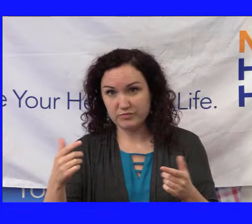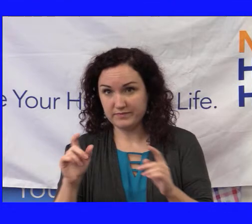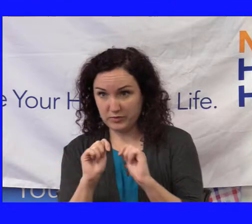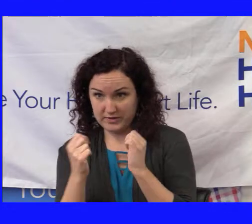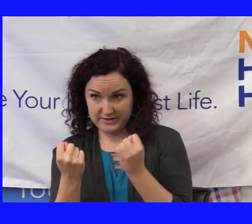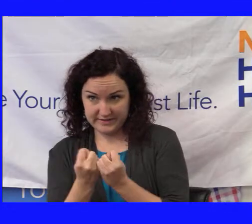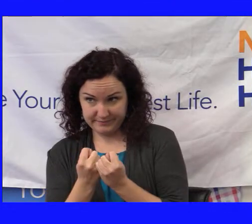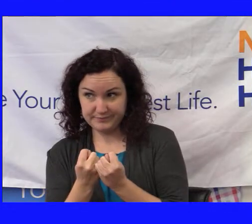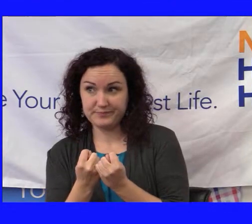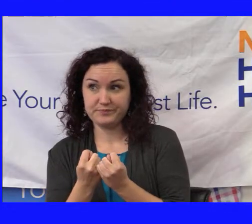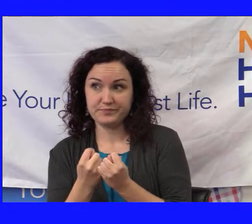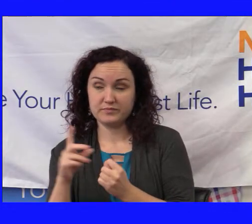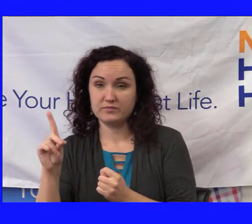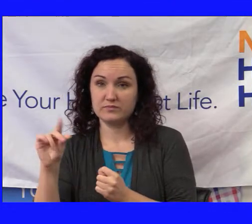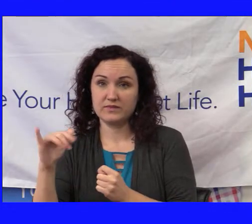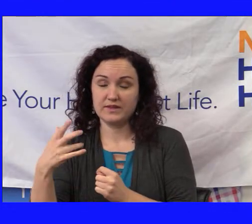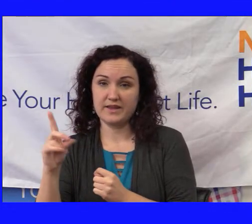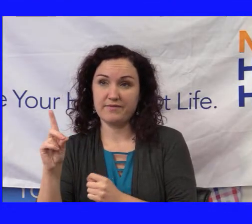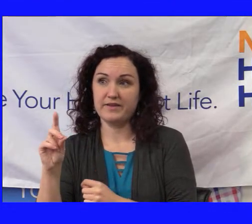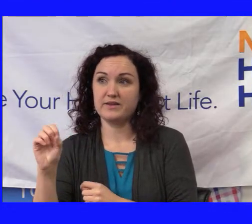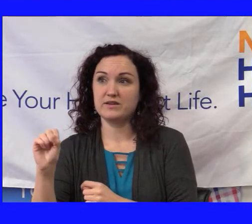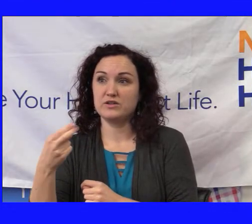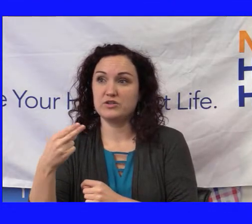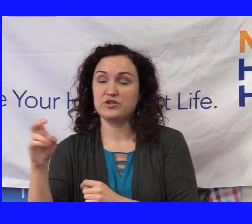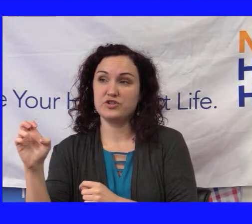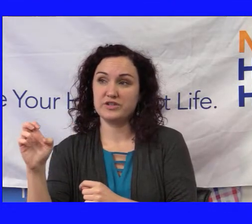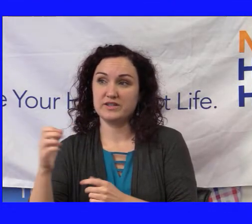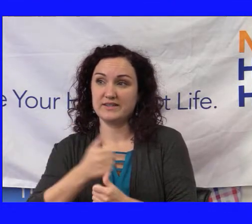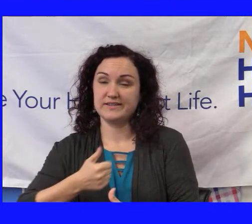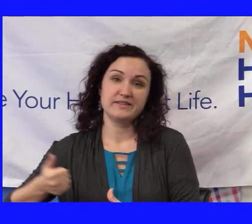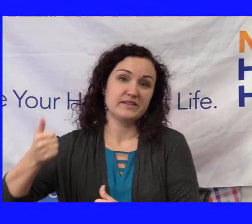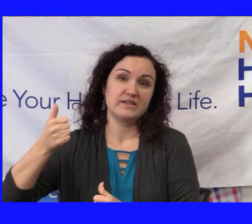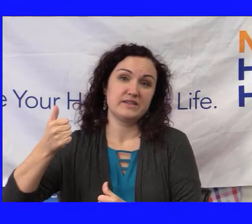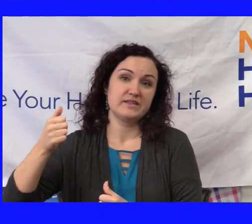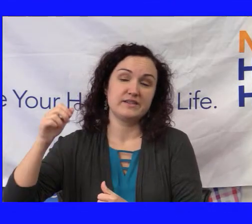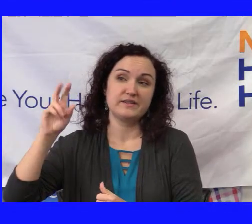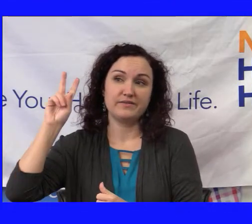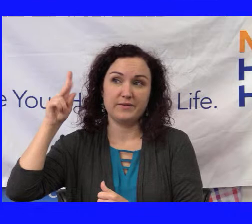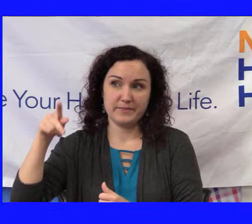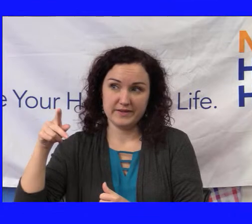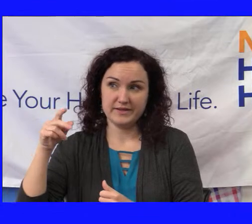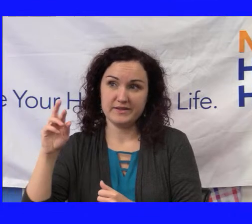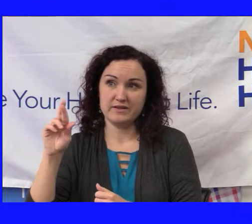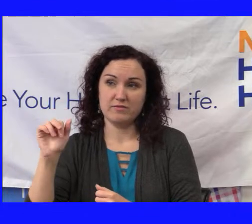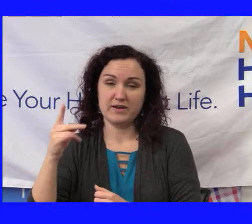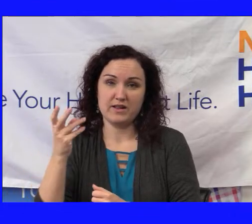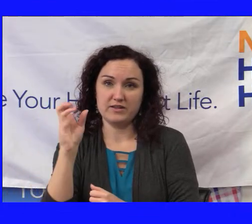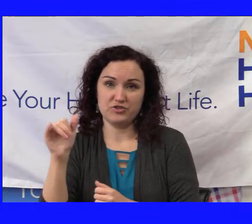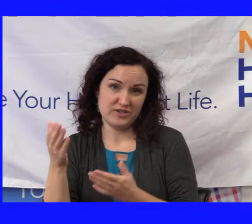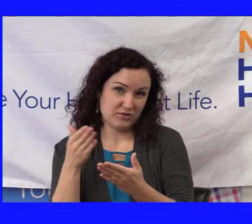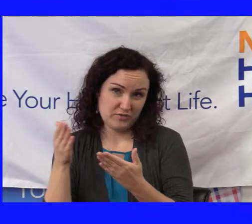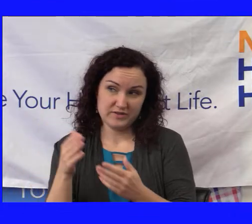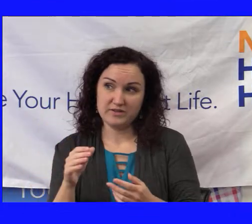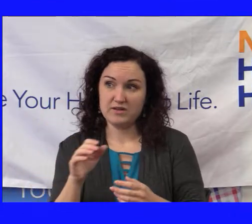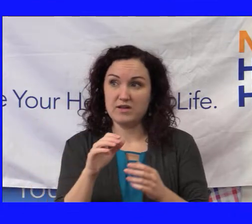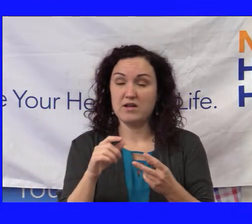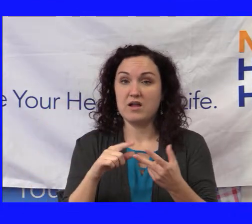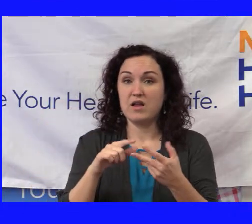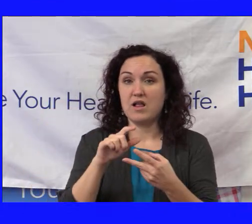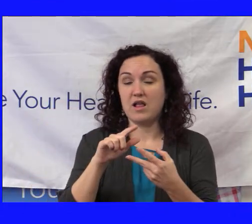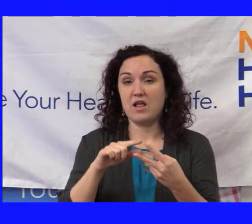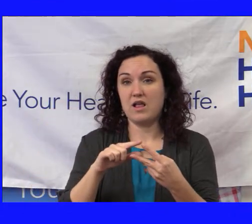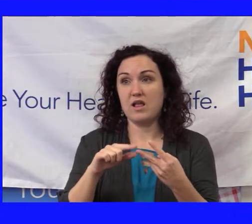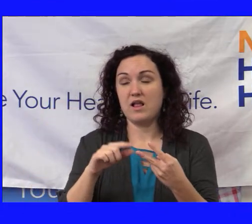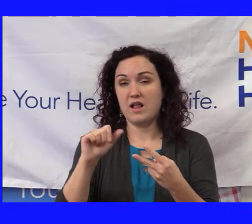our team, David Shee, Senior AVP, MMPA Radiology Services, Al